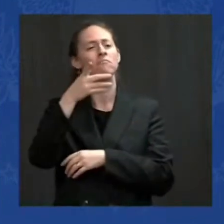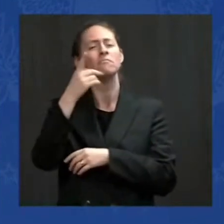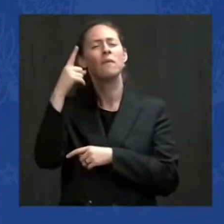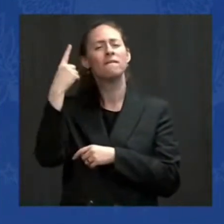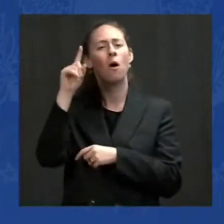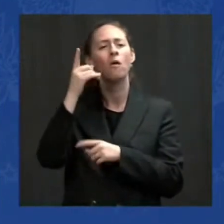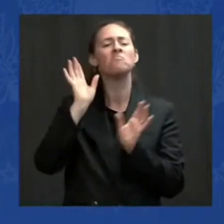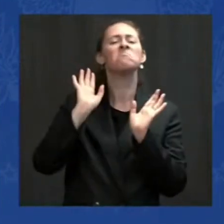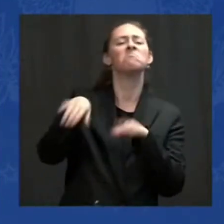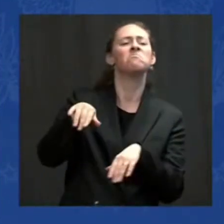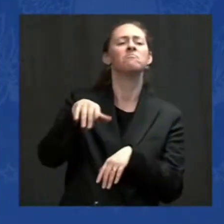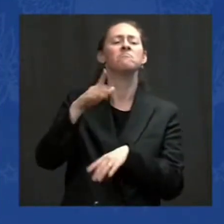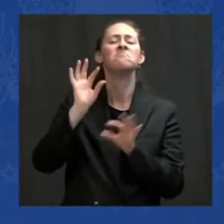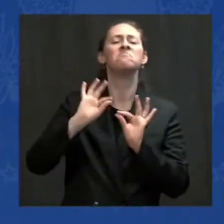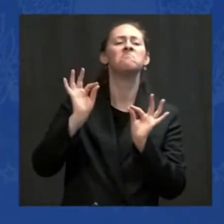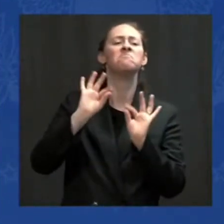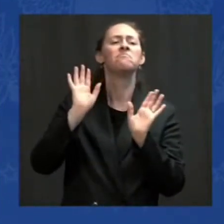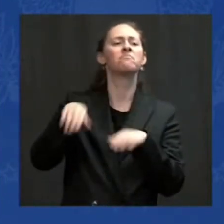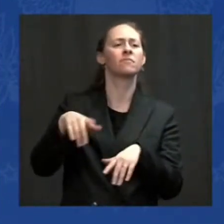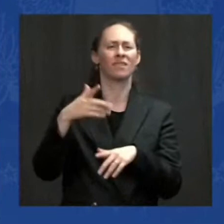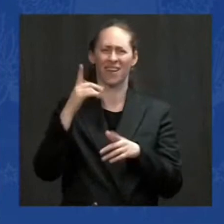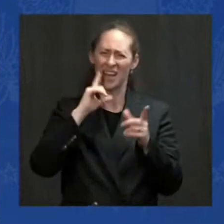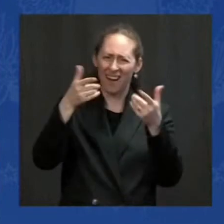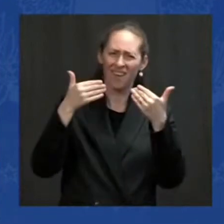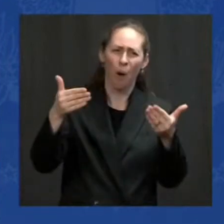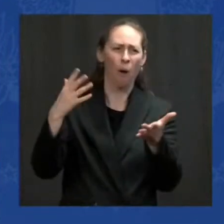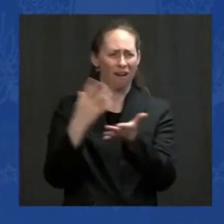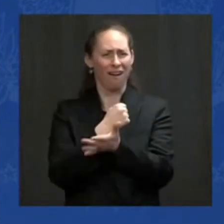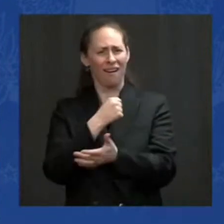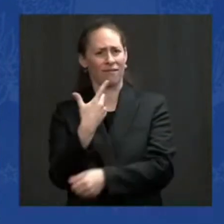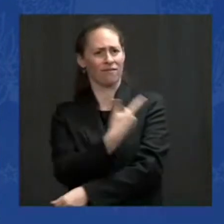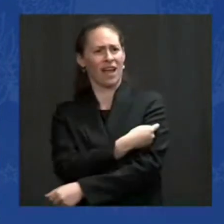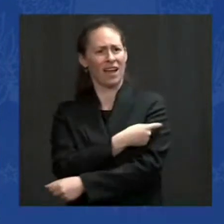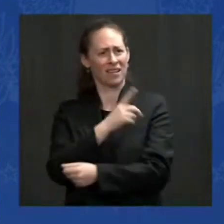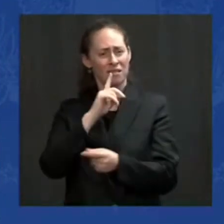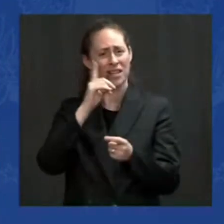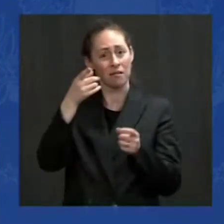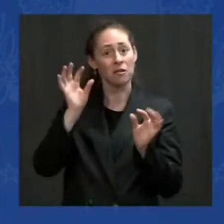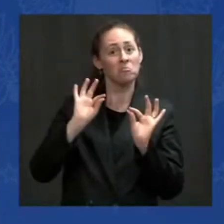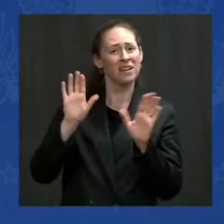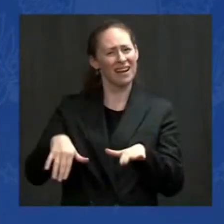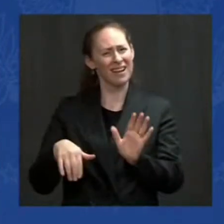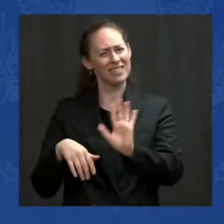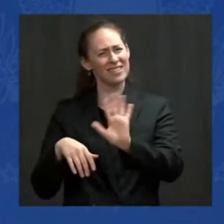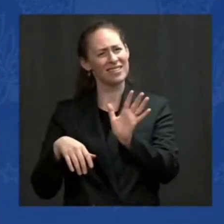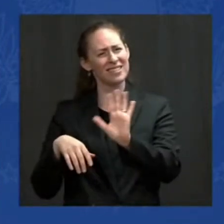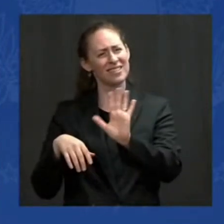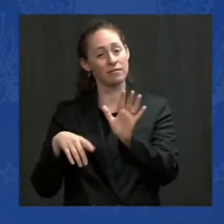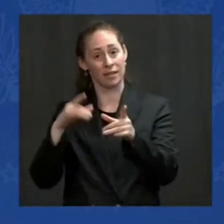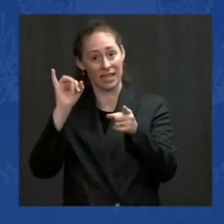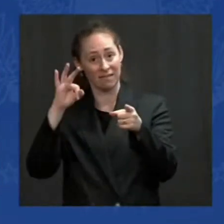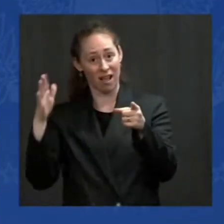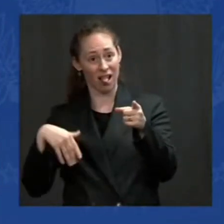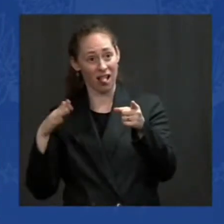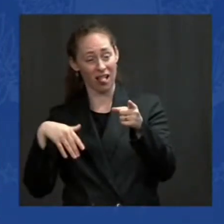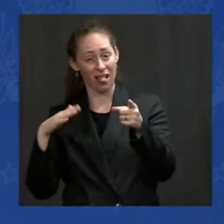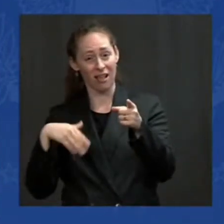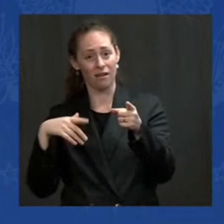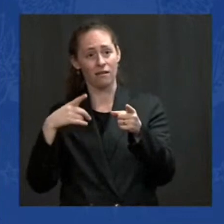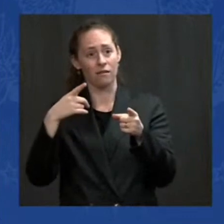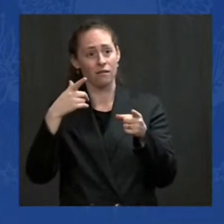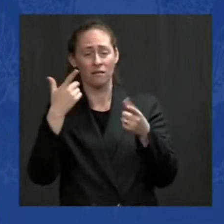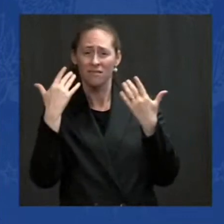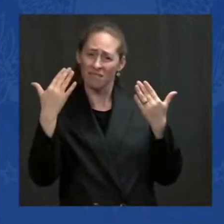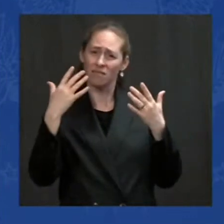be severely impacted by this virus. So our focus is on reaching those who have still not made the choice to protect